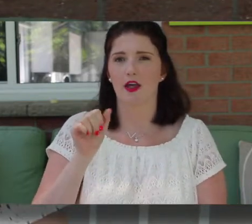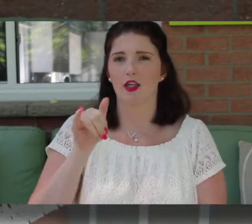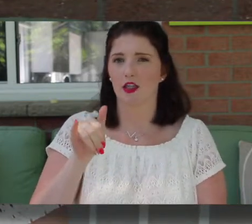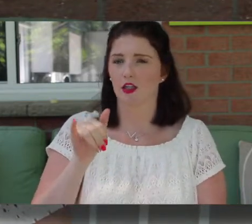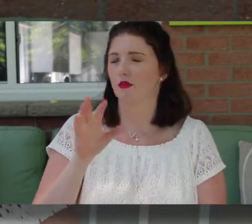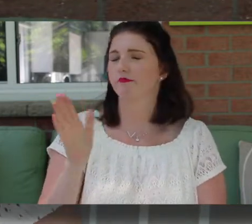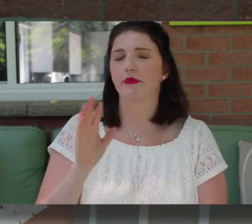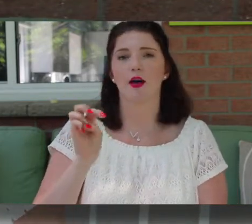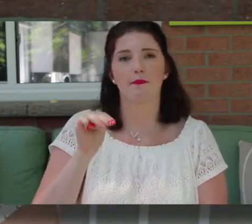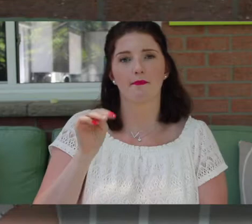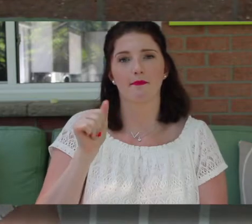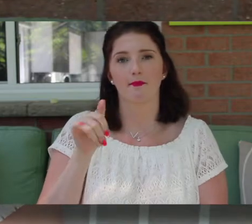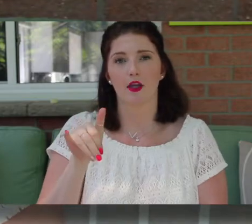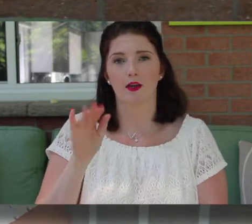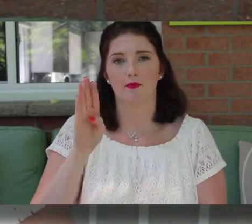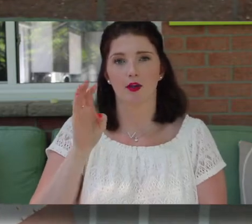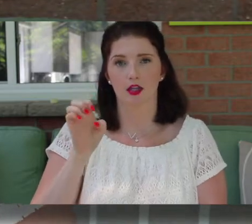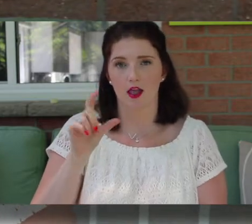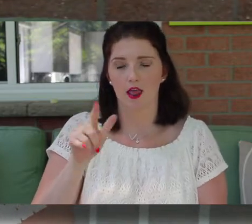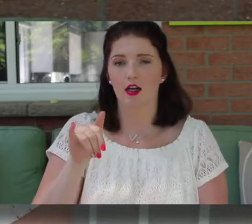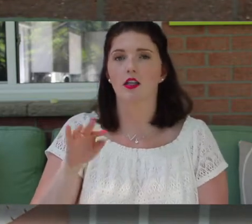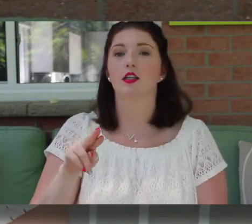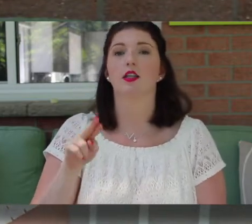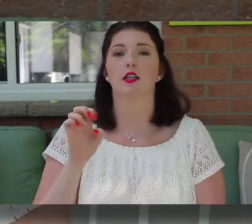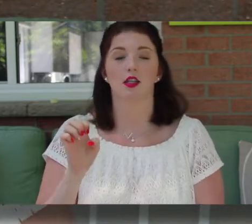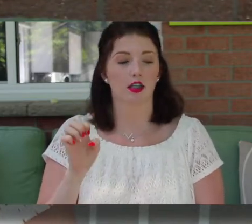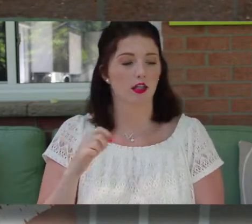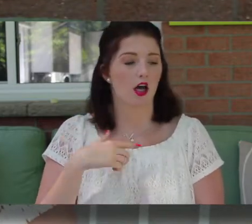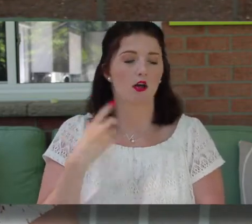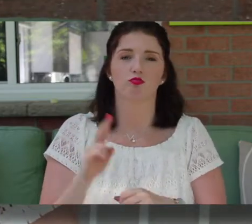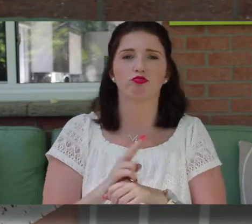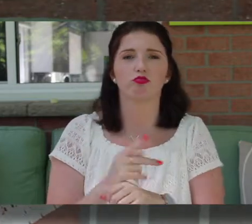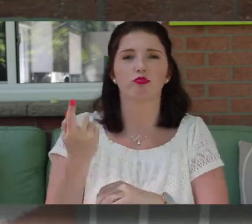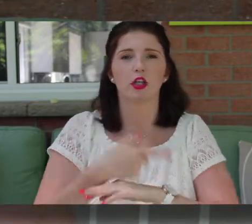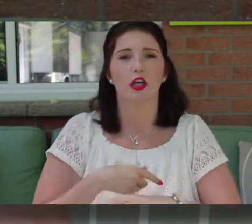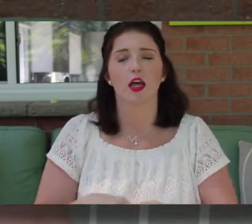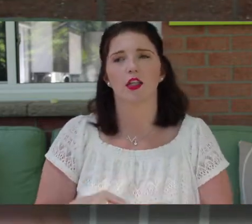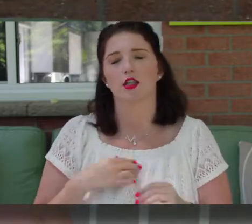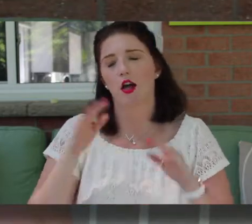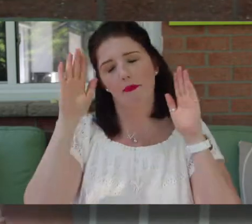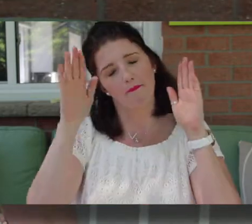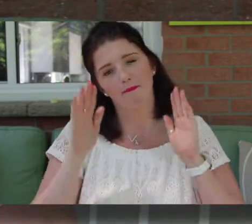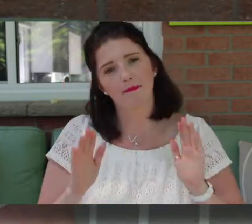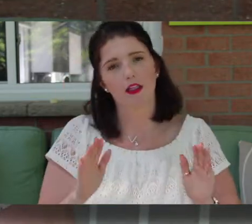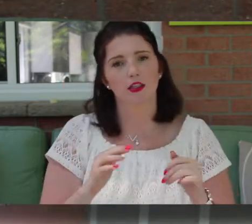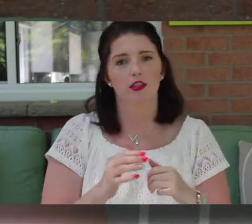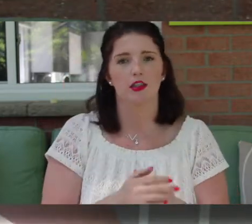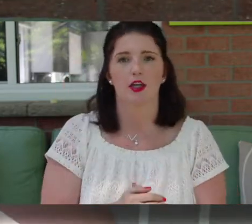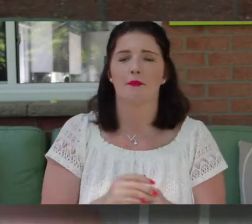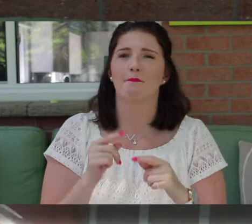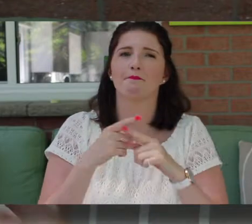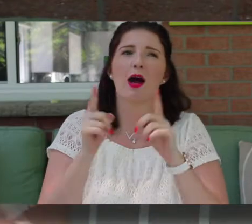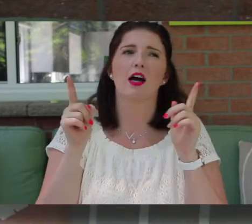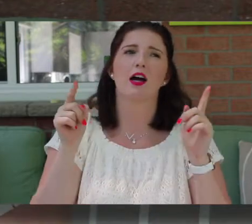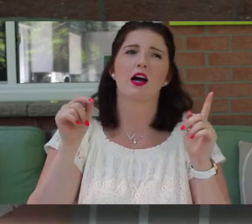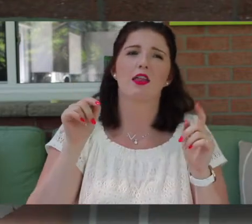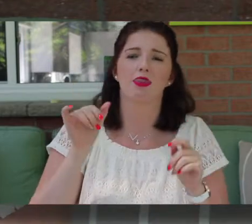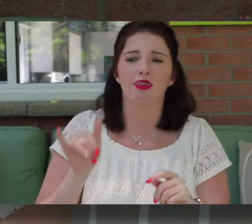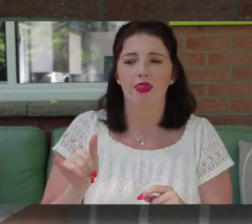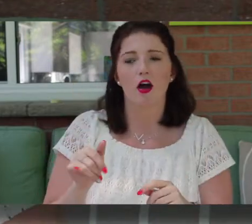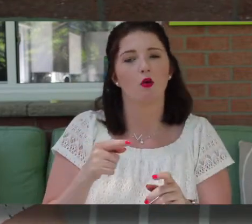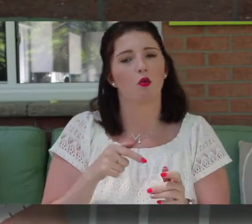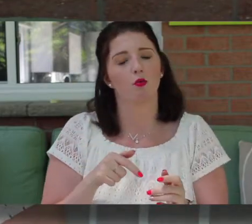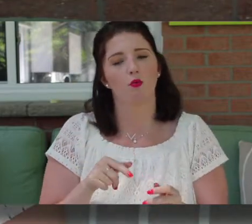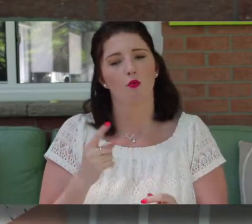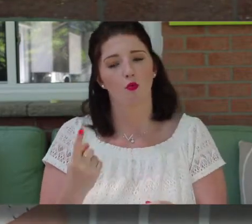lasts. The only problem with the Fit Me one is it doesn't really have any top, so you kind of have to pour it on the back of your